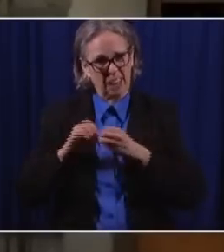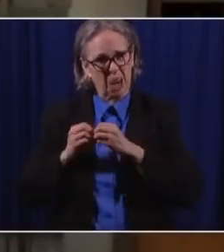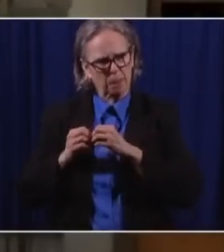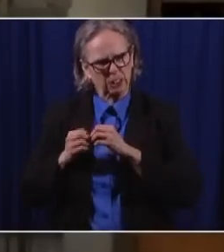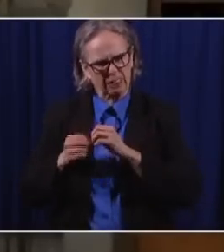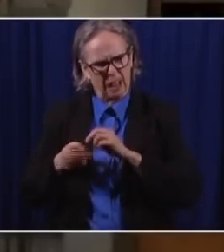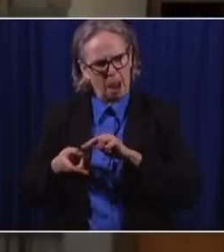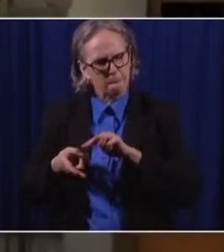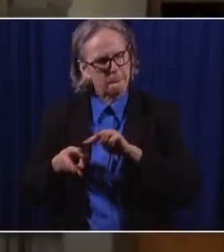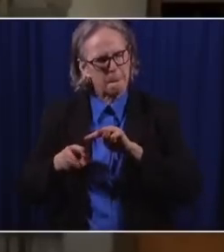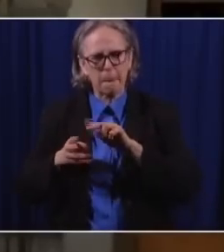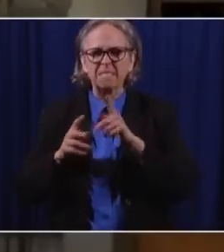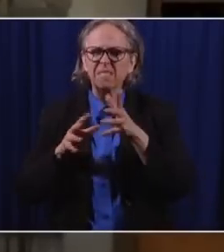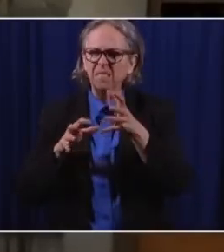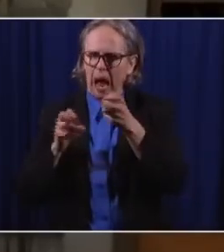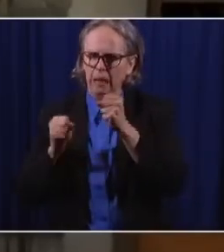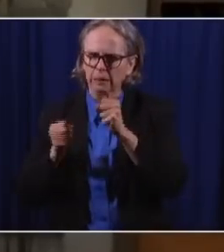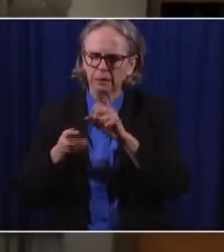But we want to be,